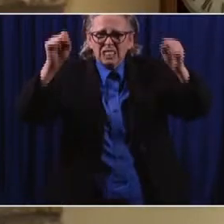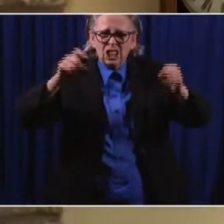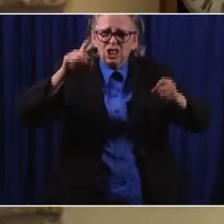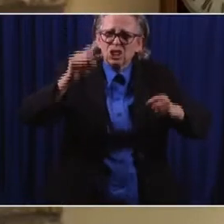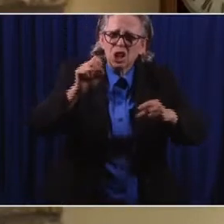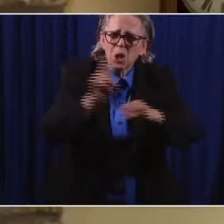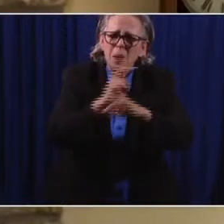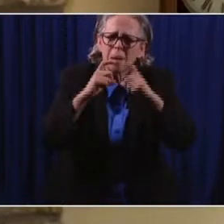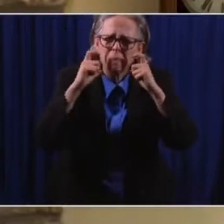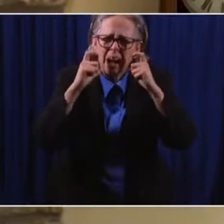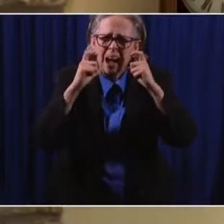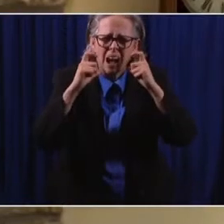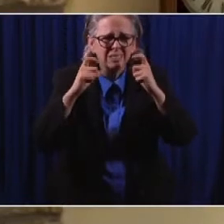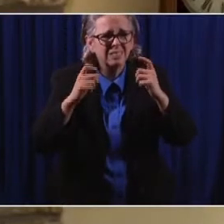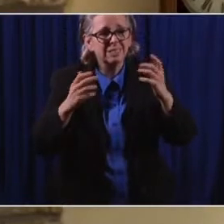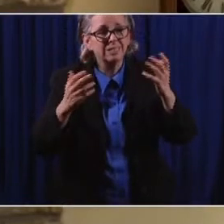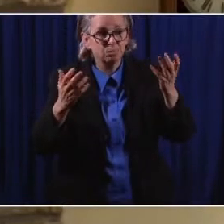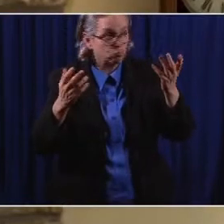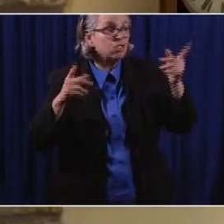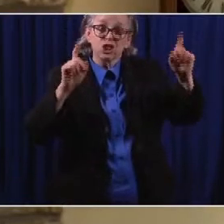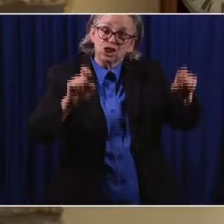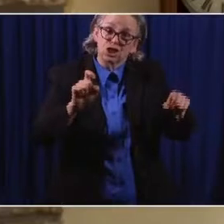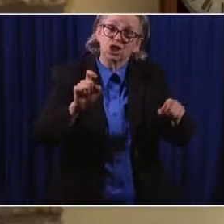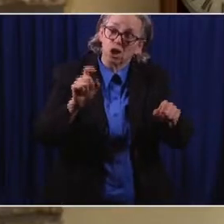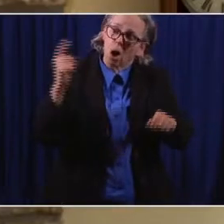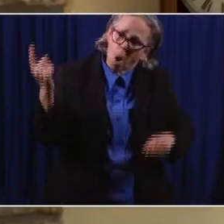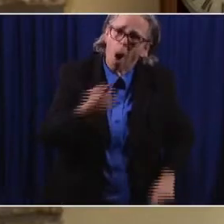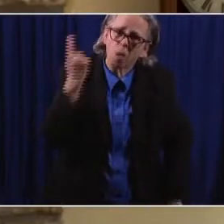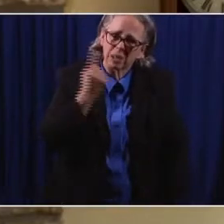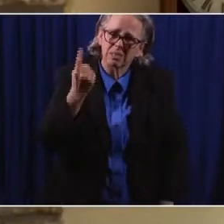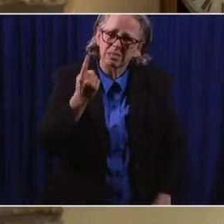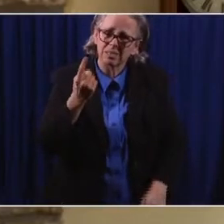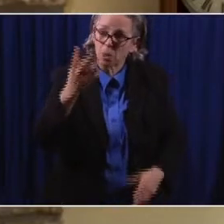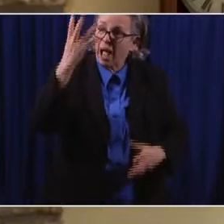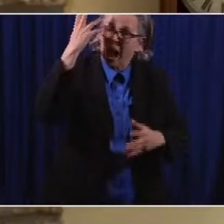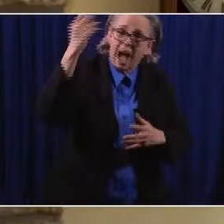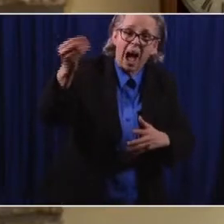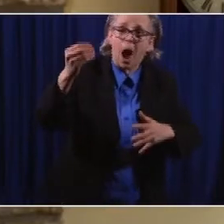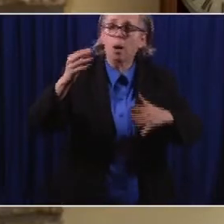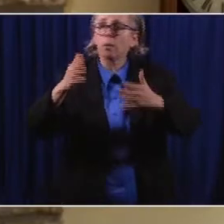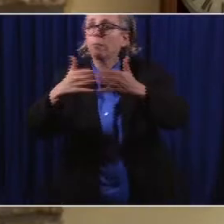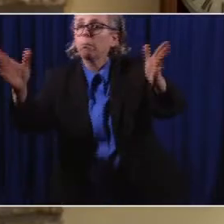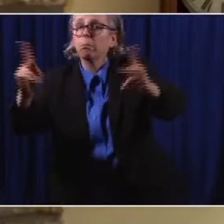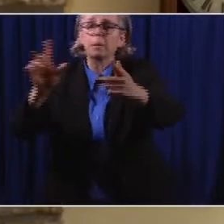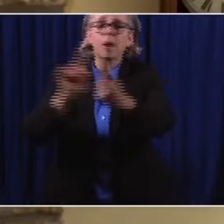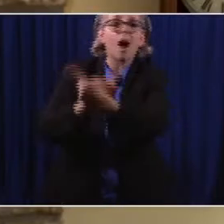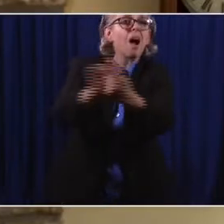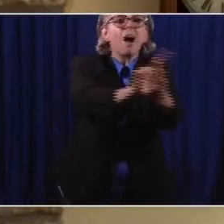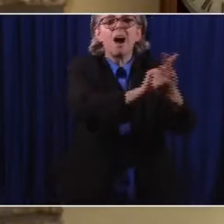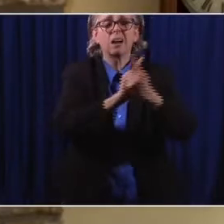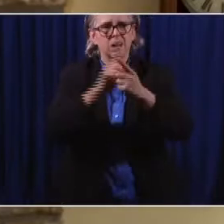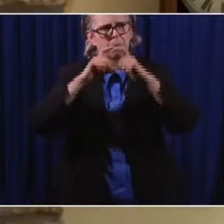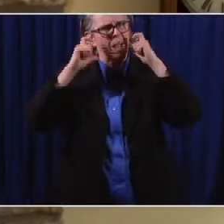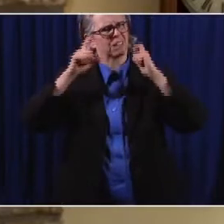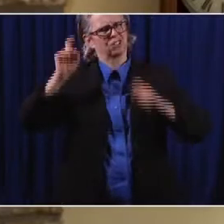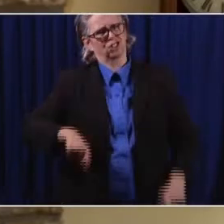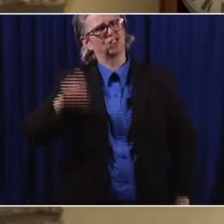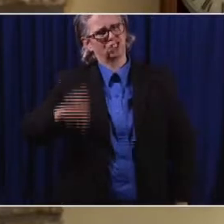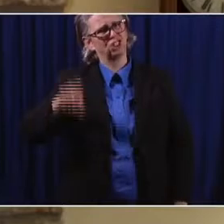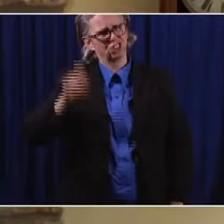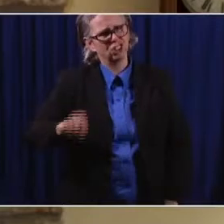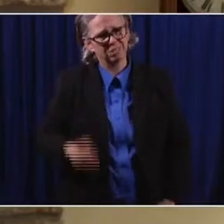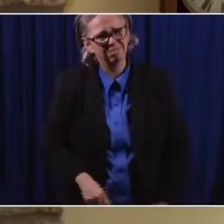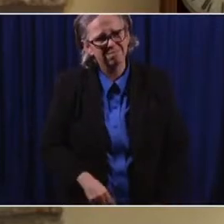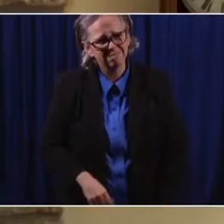was in public. And I said that before, you know, he had the coronavirus. So, you know, but what I try